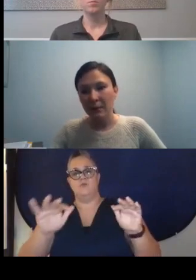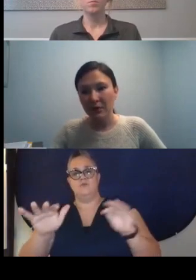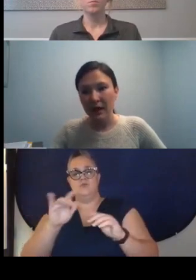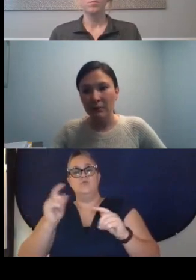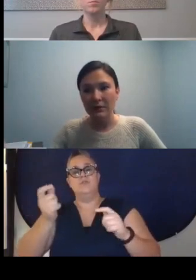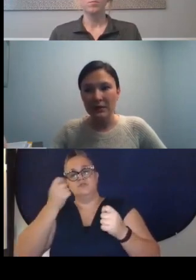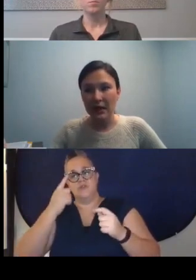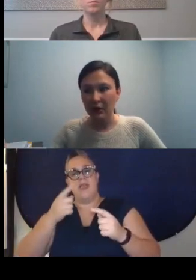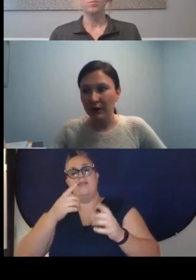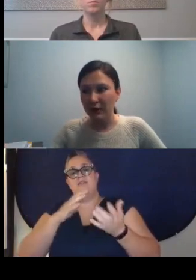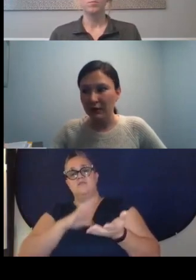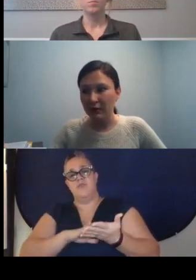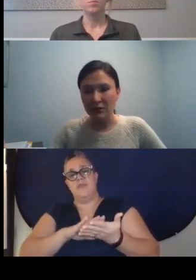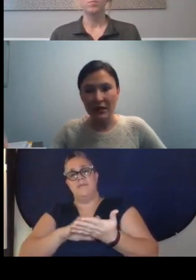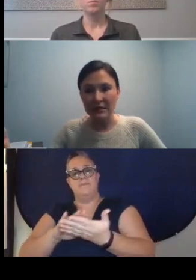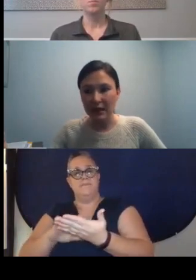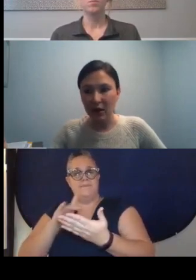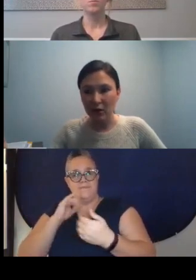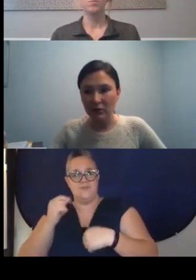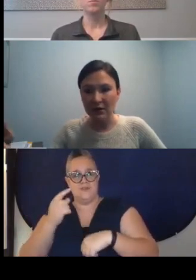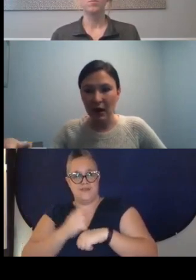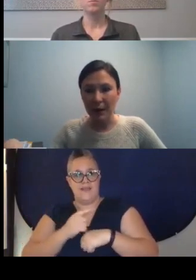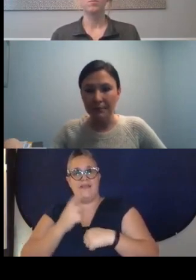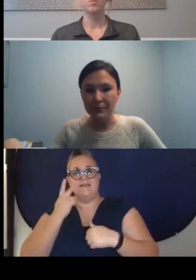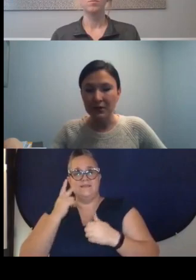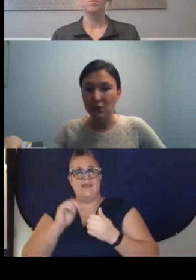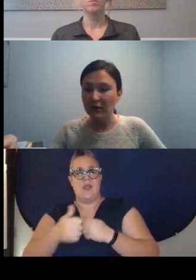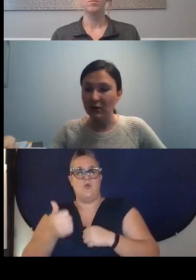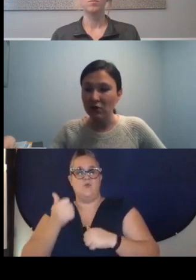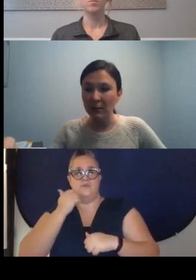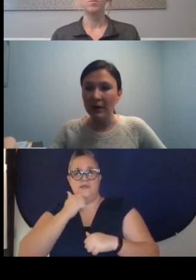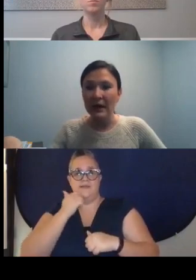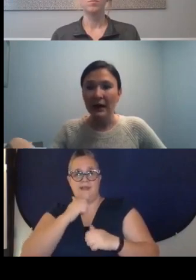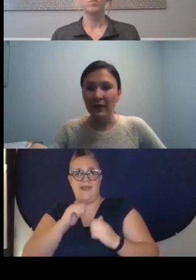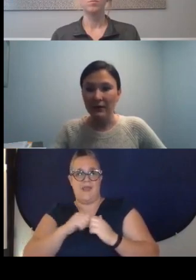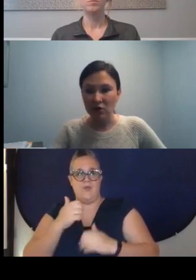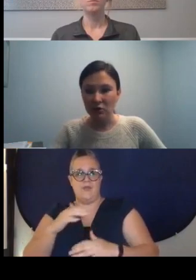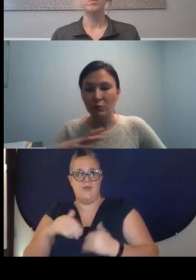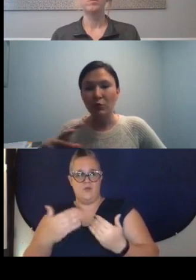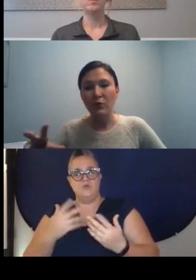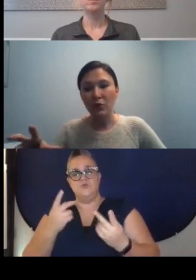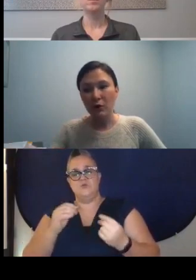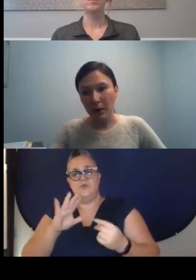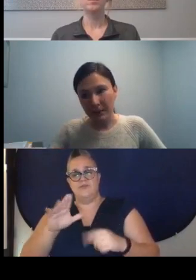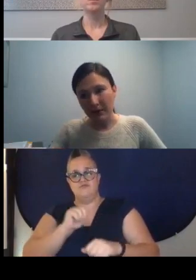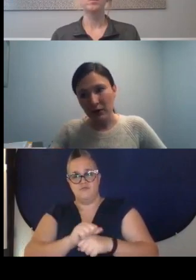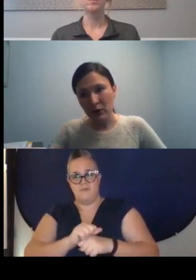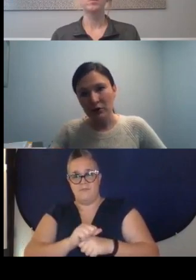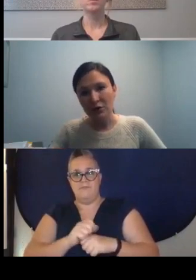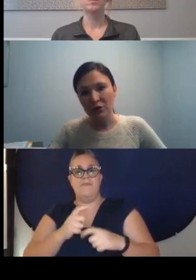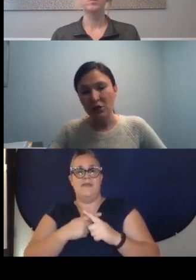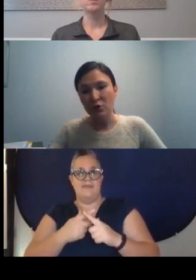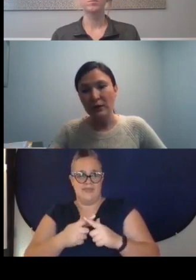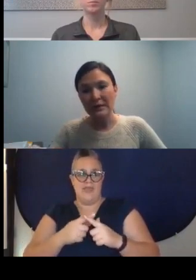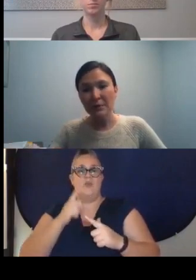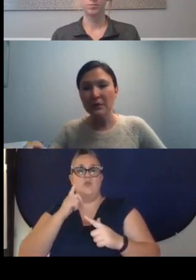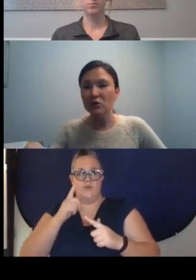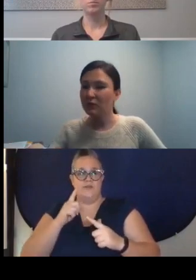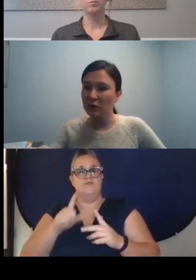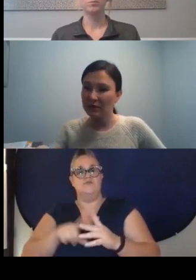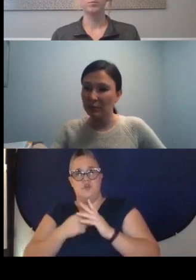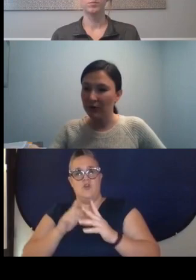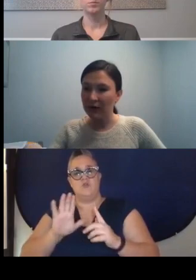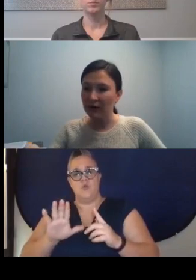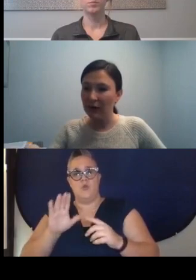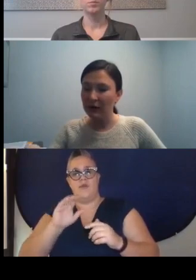day, paired up with them, see how their day-to-day goes and doing their job. And then eventually we move you in your own company vehicle to start doing typically